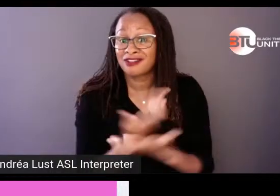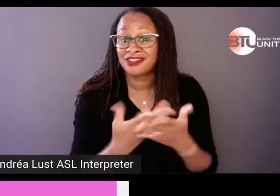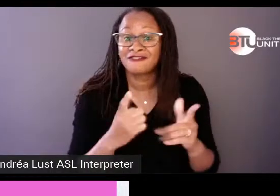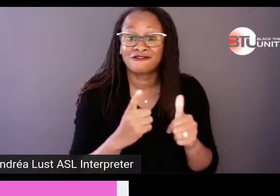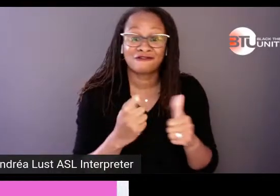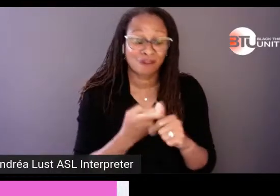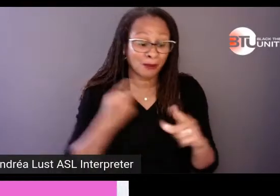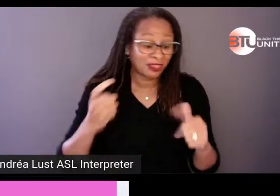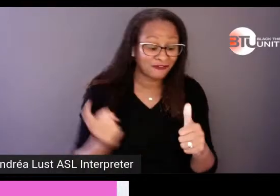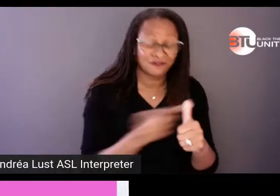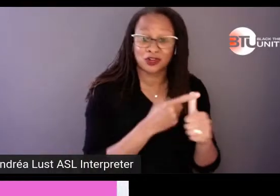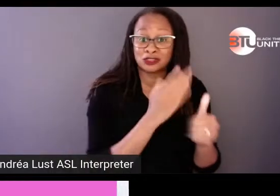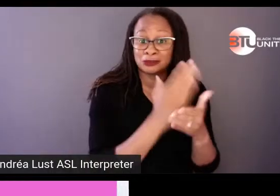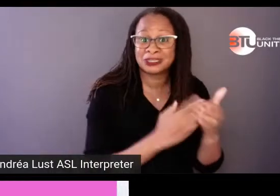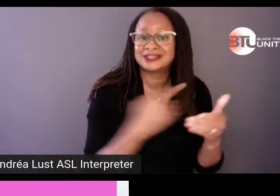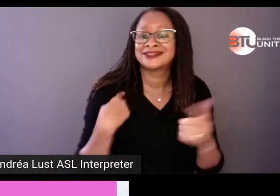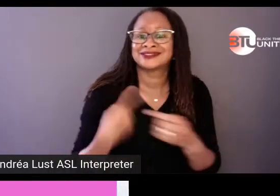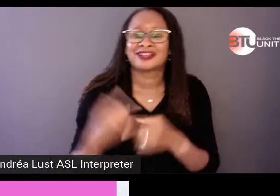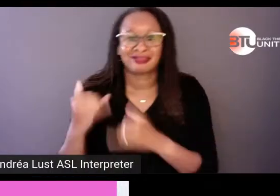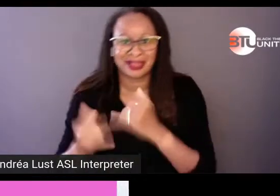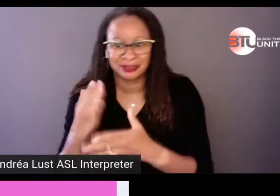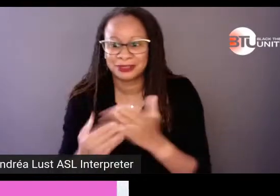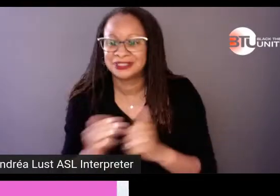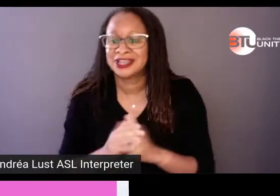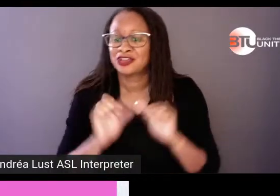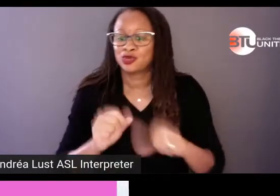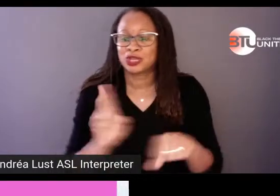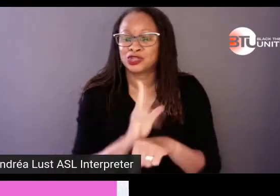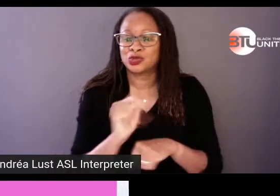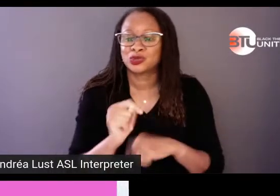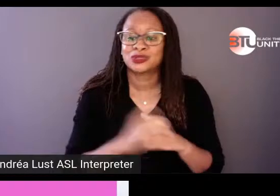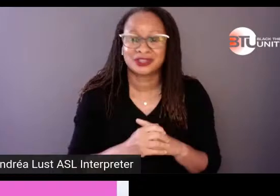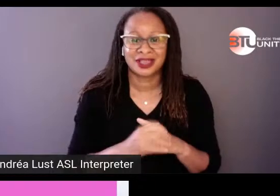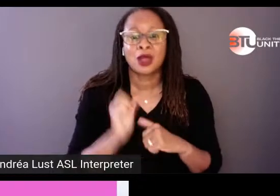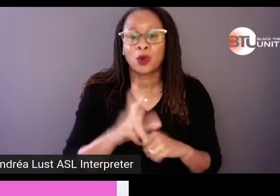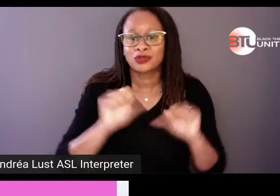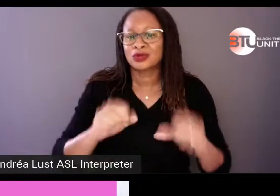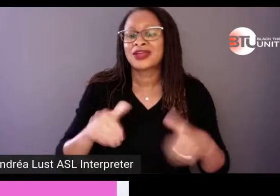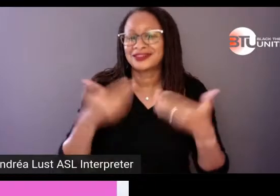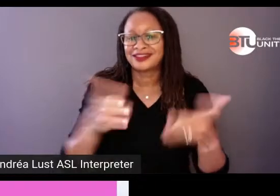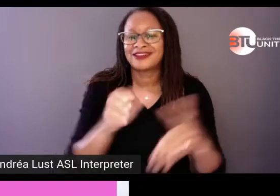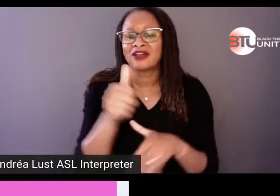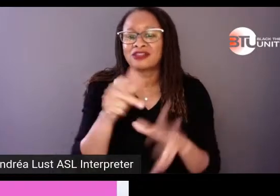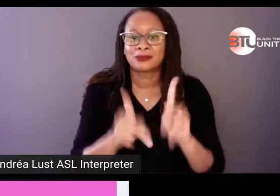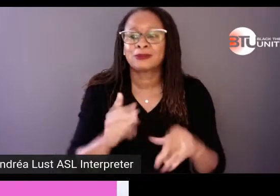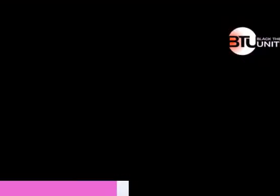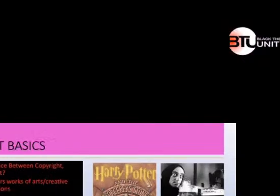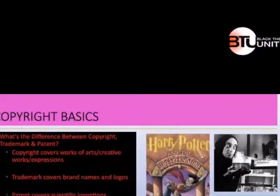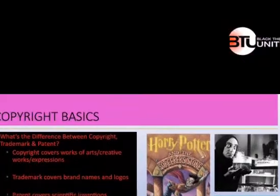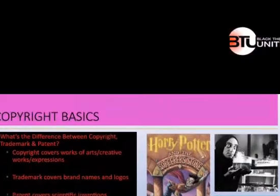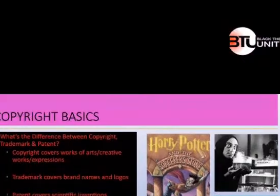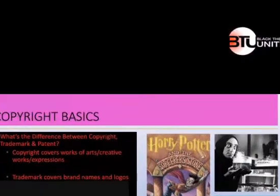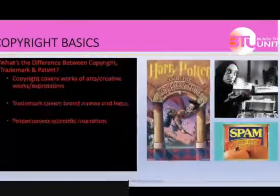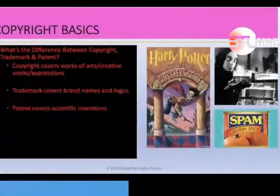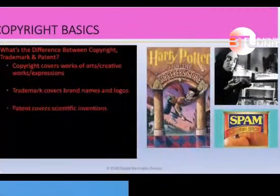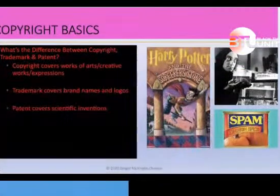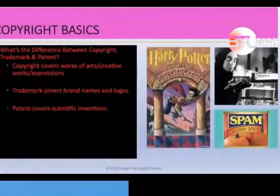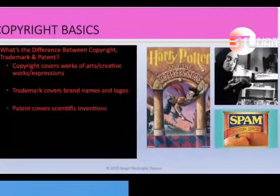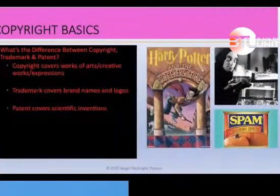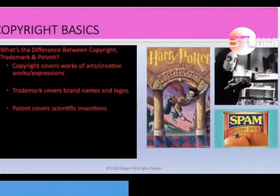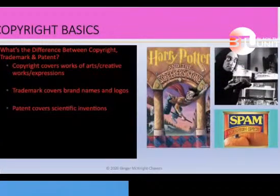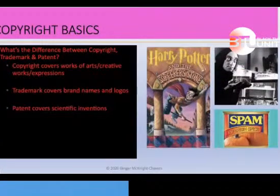that you own, that you yourself own, that you can use, or you can give other people the right to use. So it's